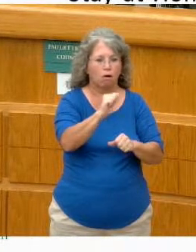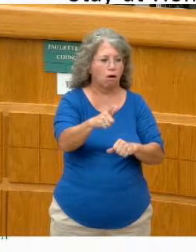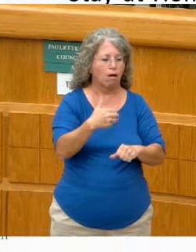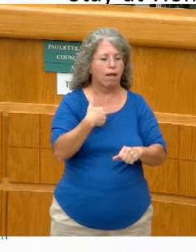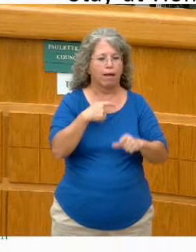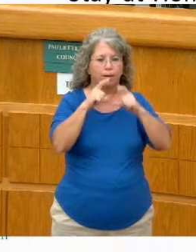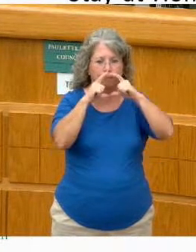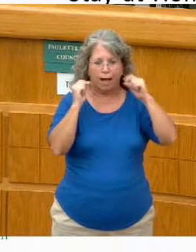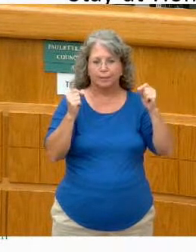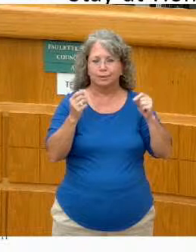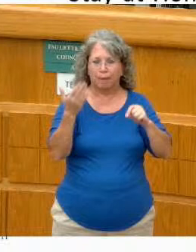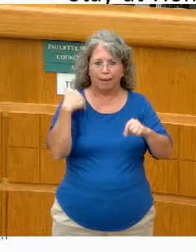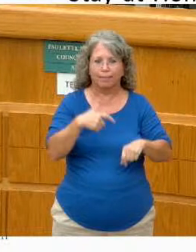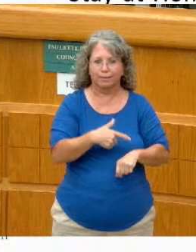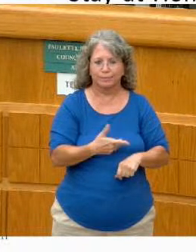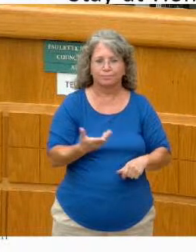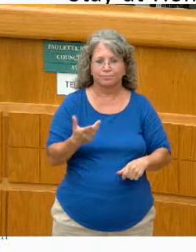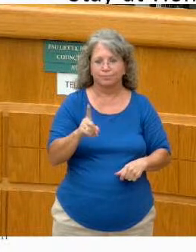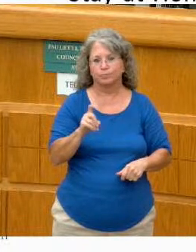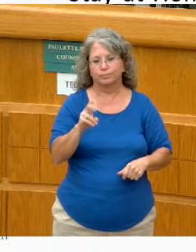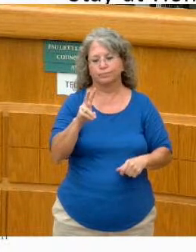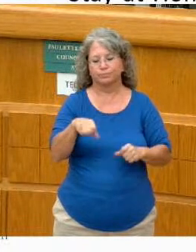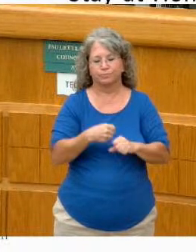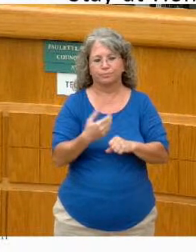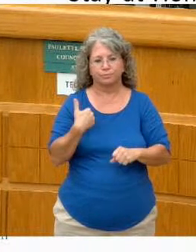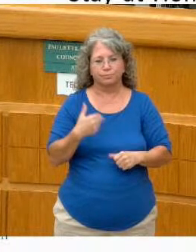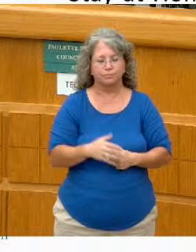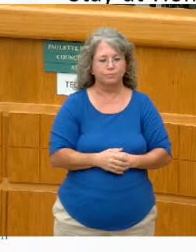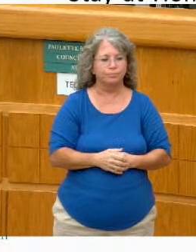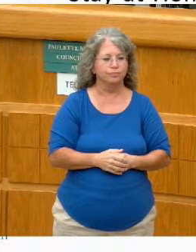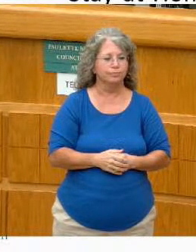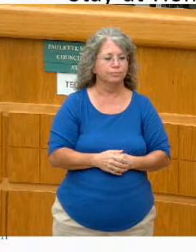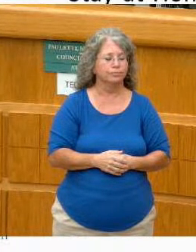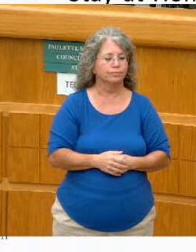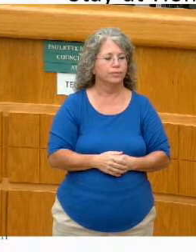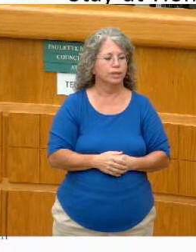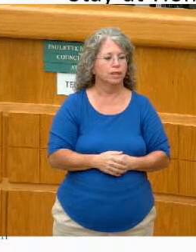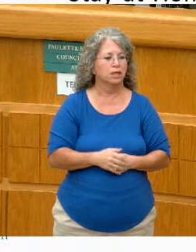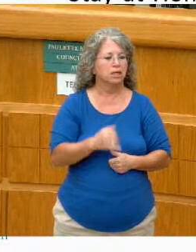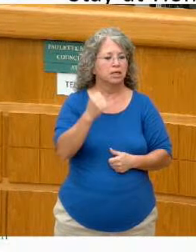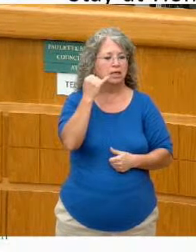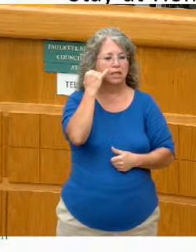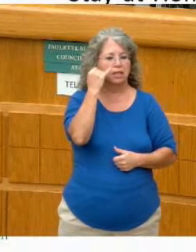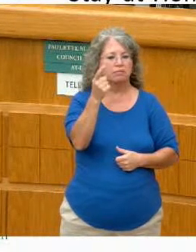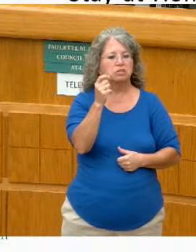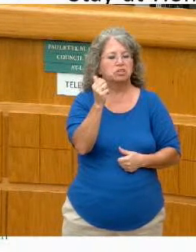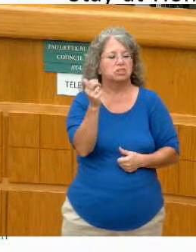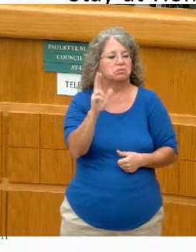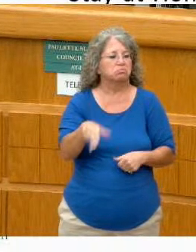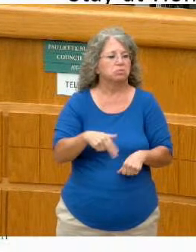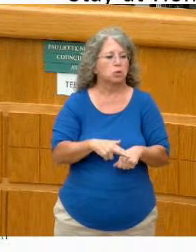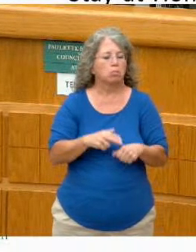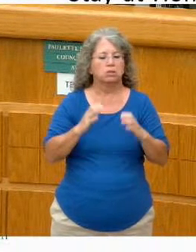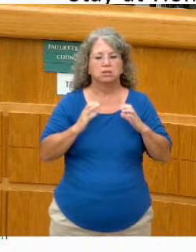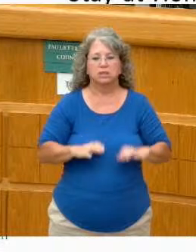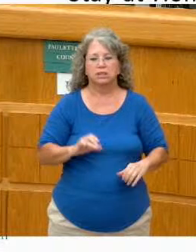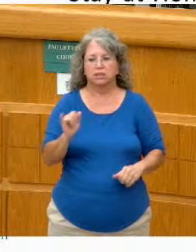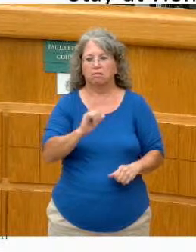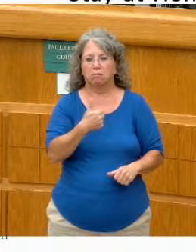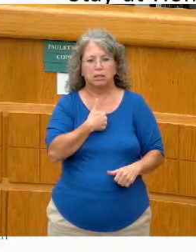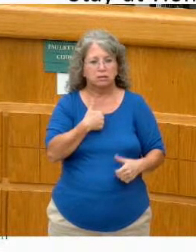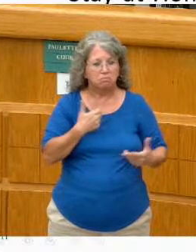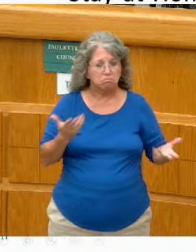If you don't own a business and you're just an average everyday citizen like myself, we can help to stop the spread of